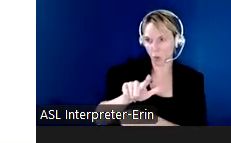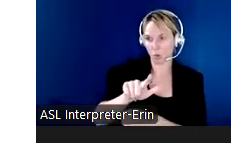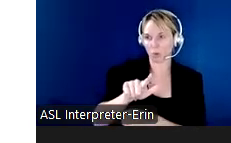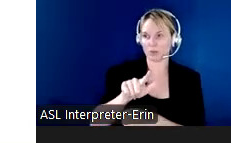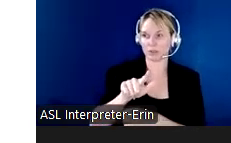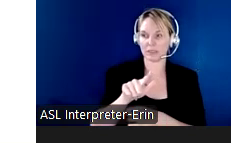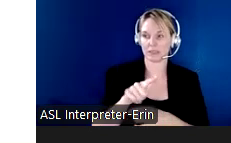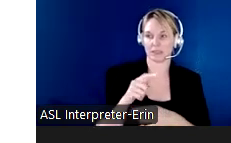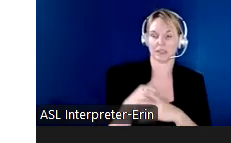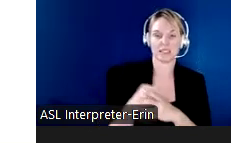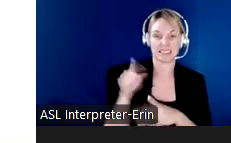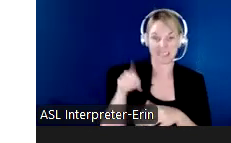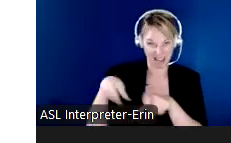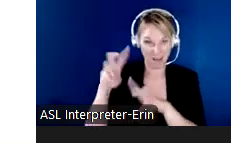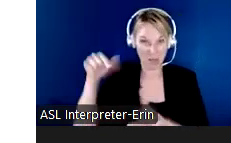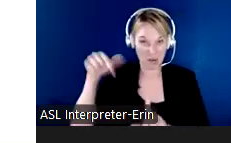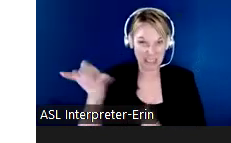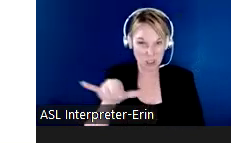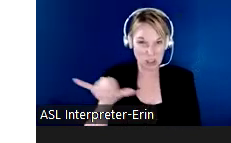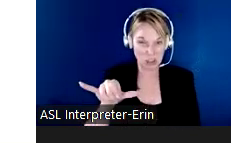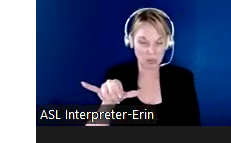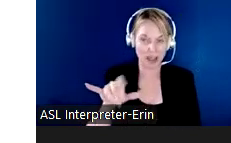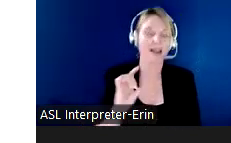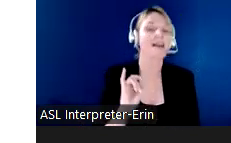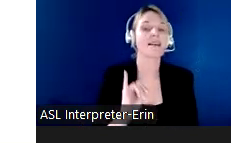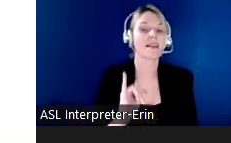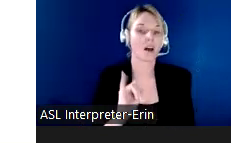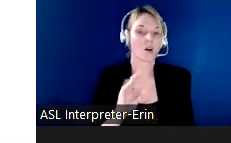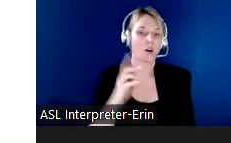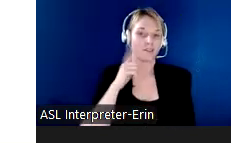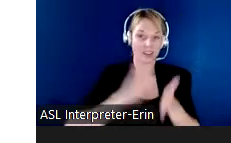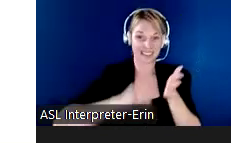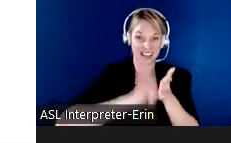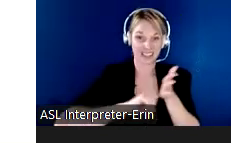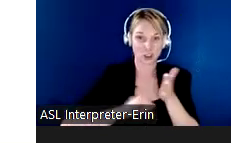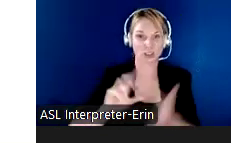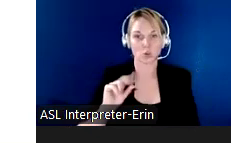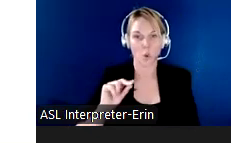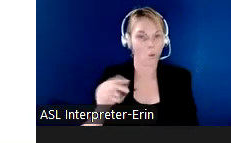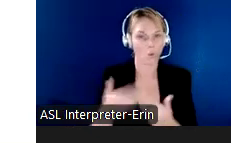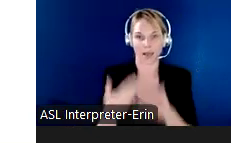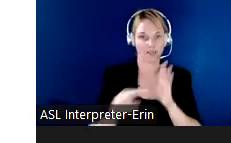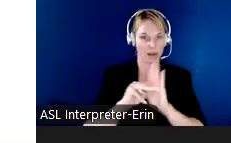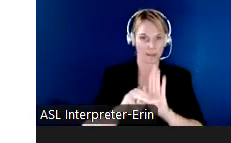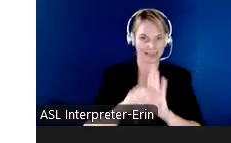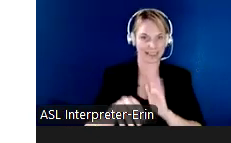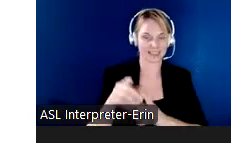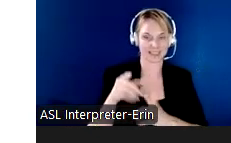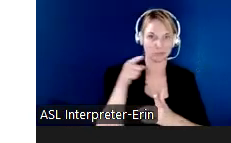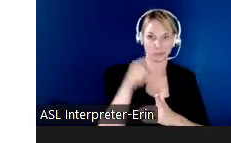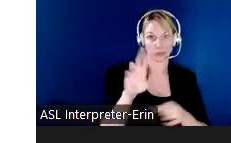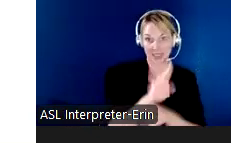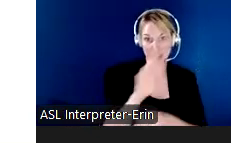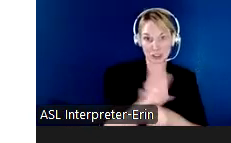payroll reporting, where you're letting us know, yeah, what was taken in payroll deductions, whatever method you have been using to send Navia that information, please